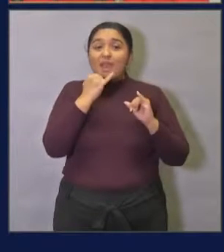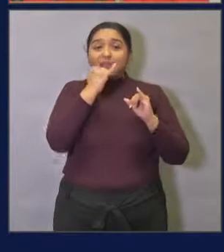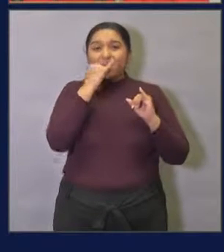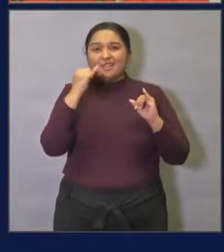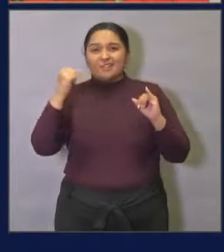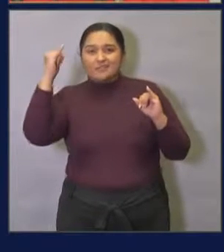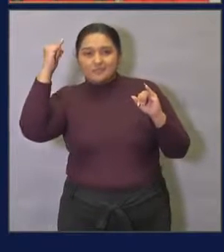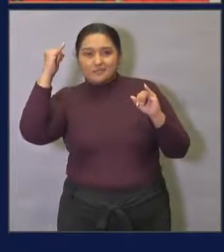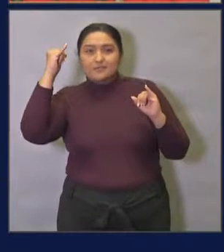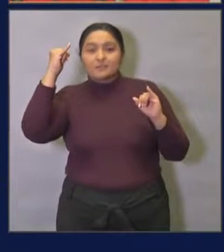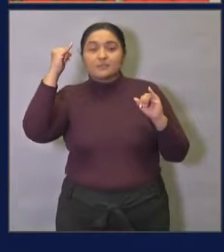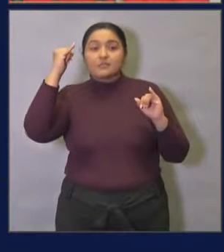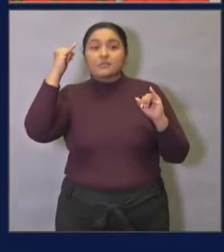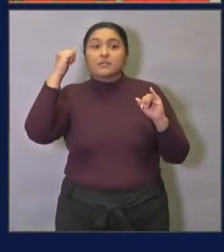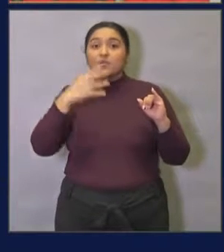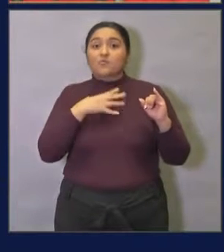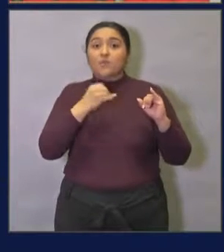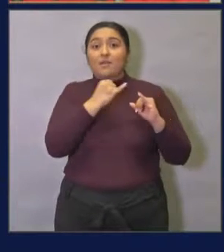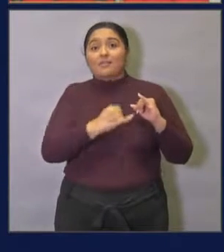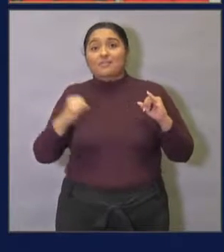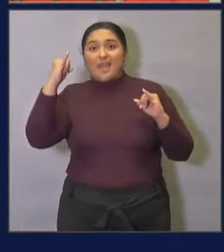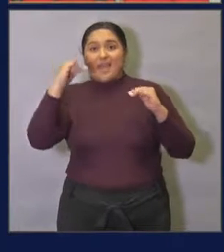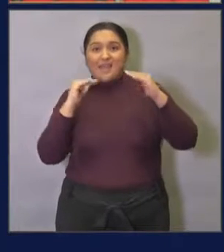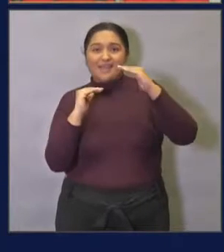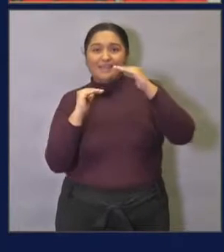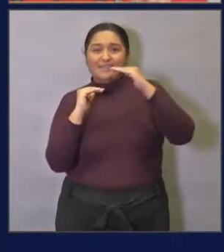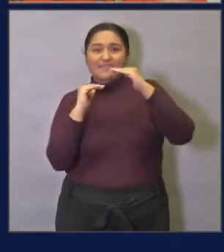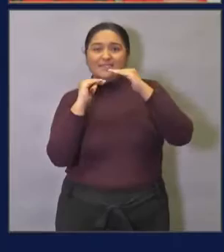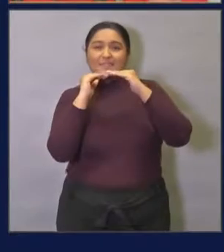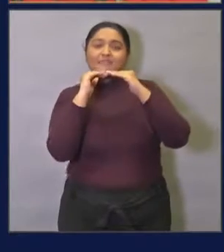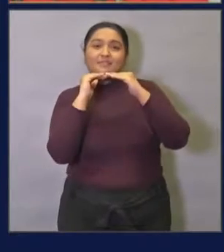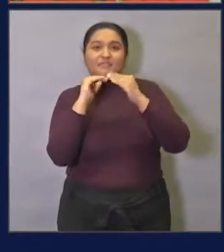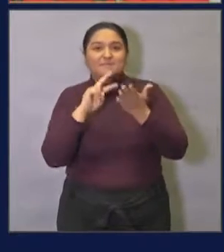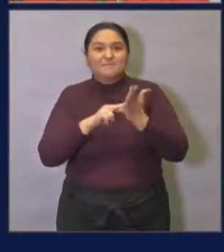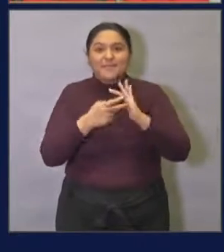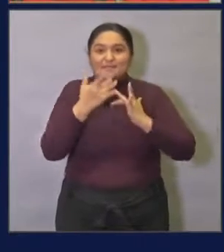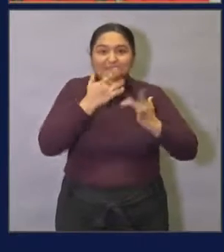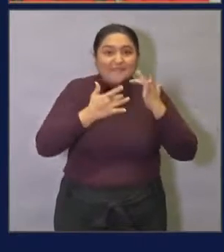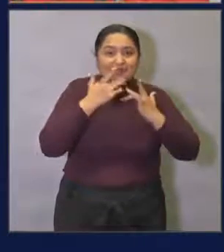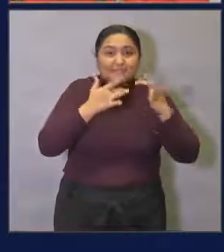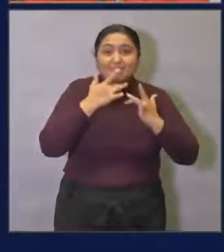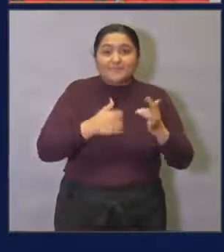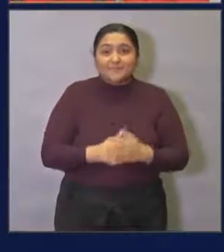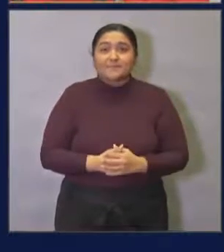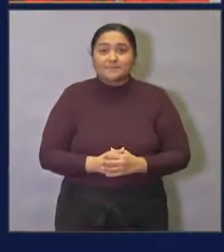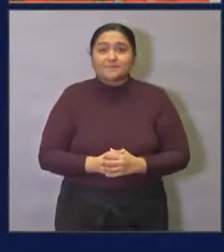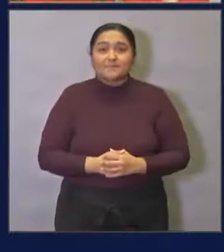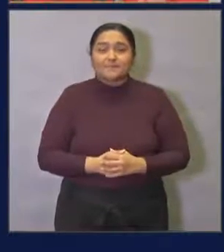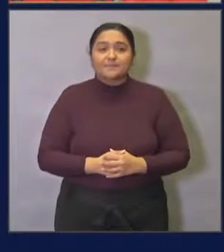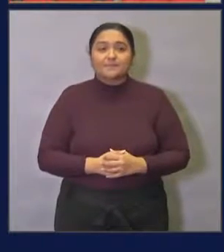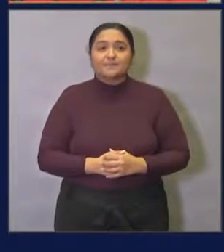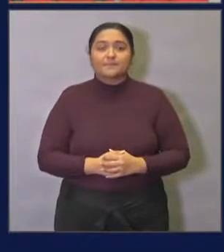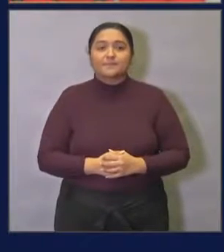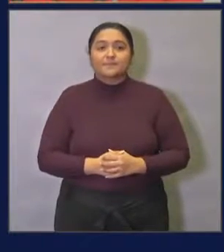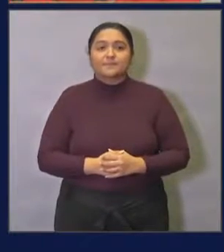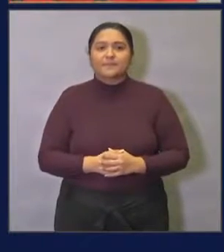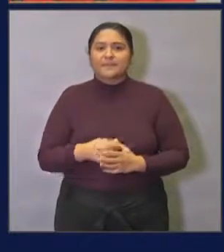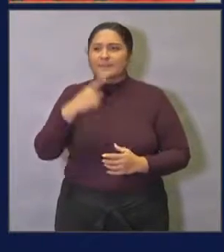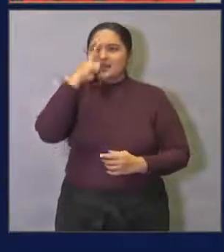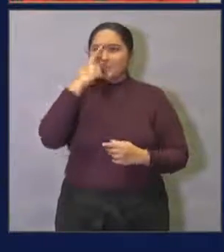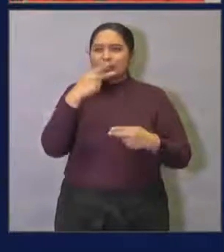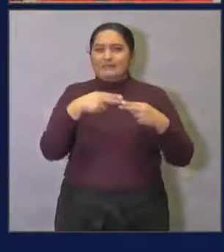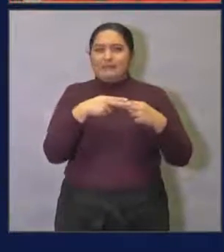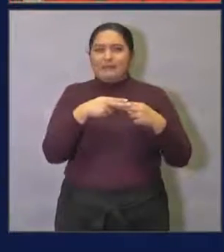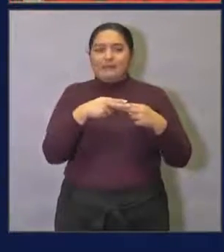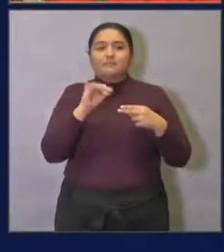available beds, and the white line, is closing. Can you go to the previous slide? I think we're off on one side,